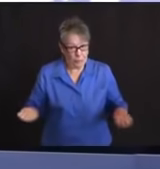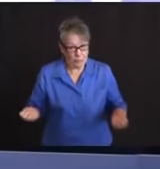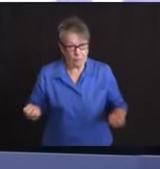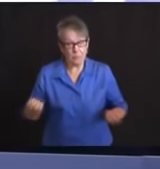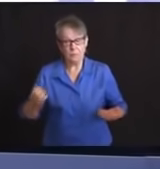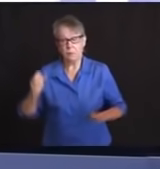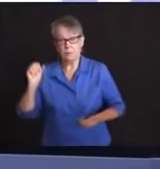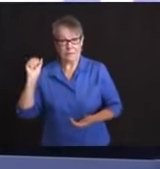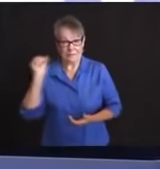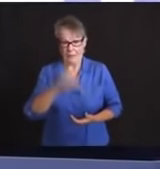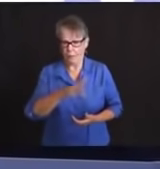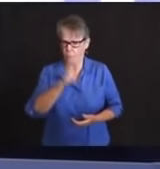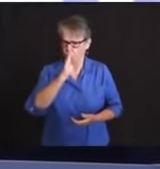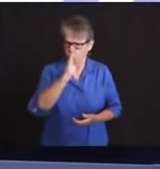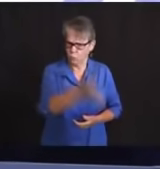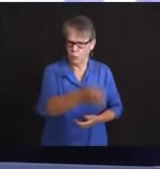receiving